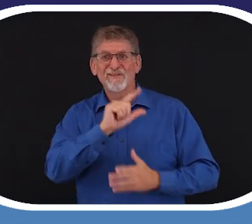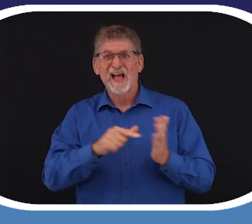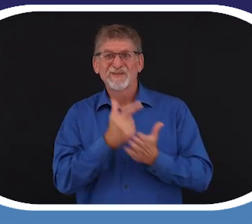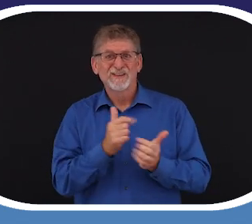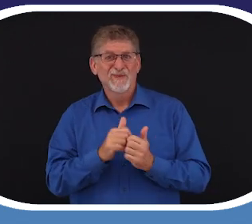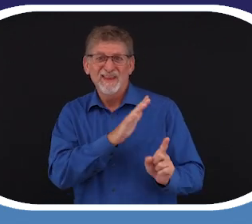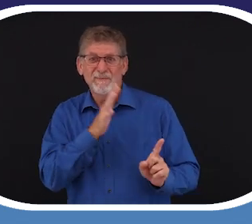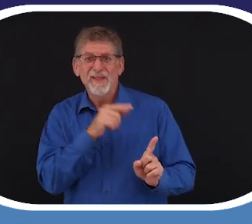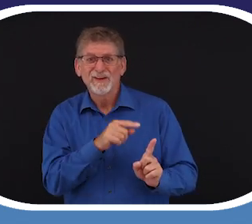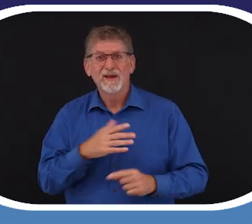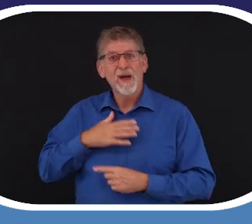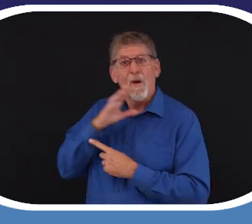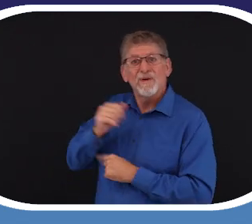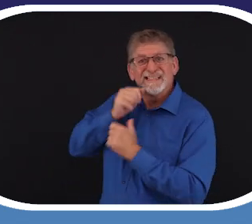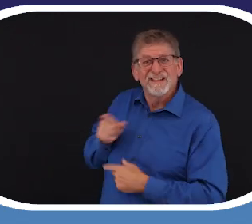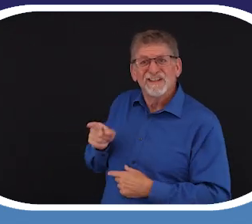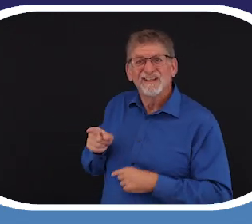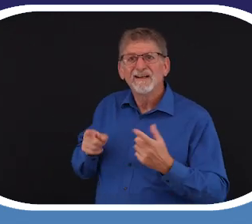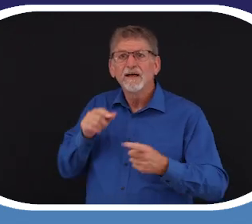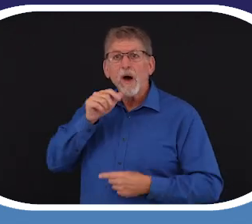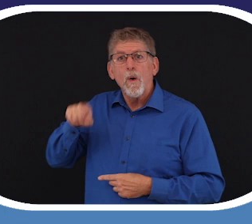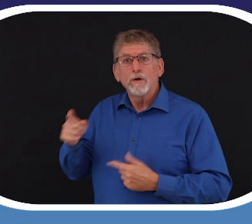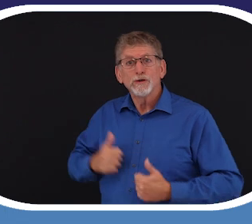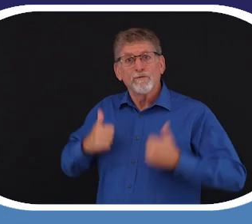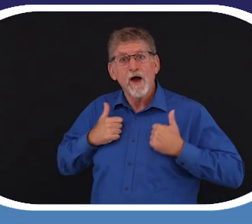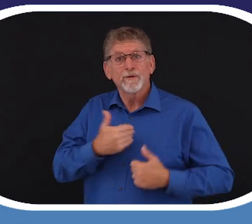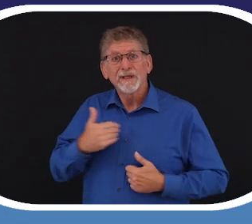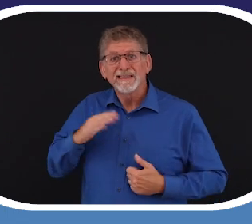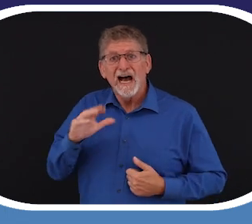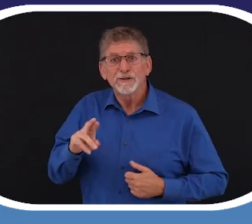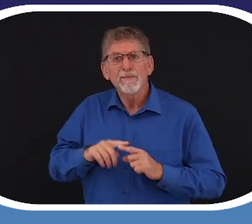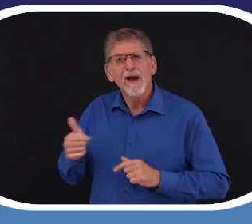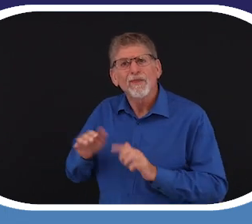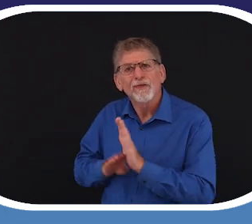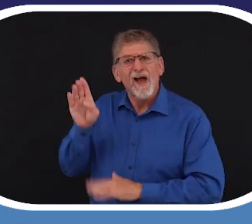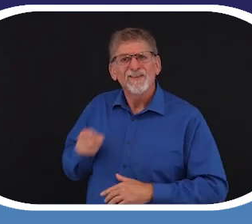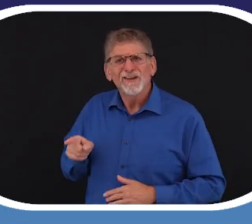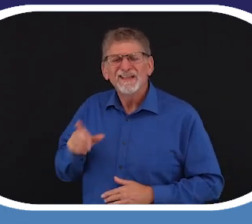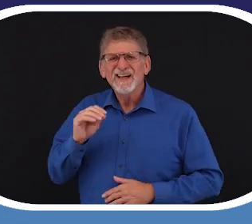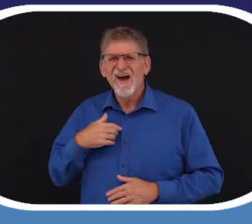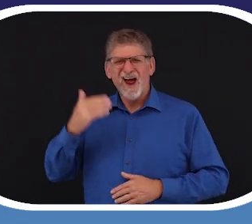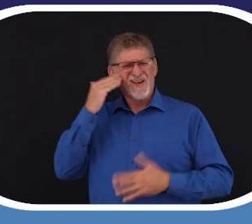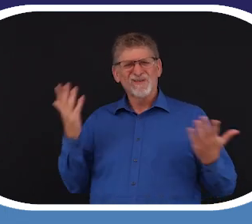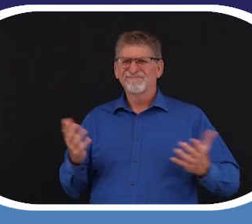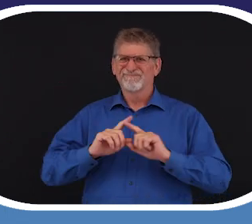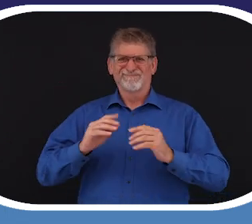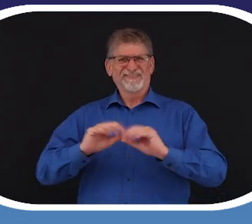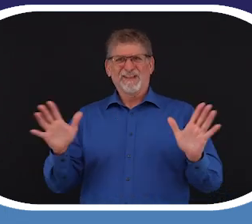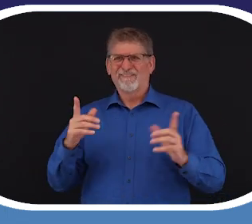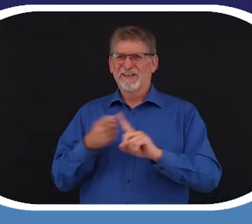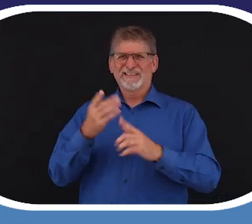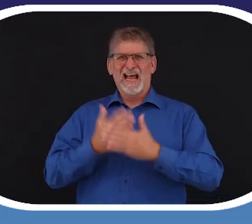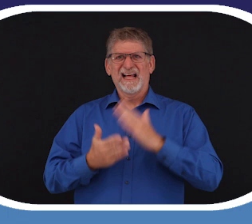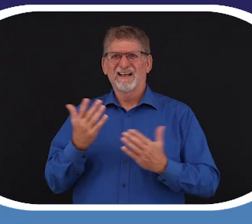not only a survivor of breast cancer, but she's a thriver. So I know firsthand what engaging the community in a way that how that